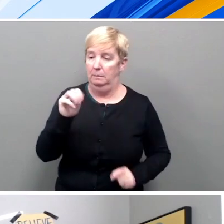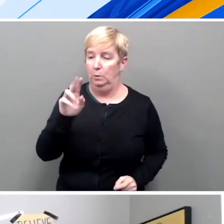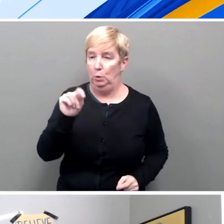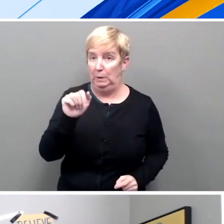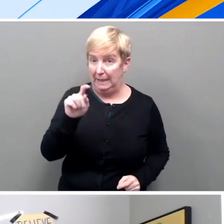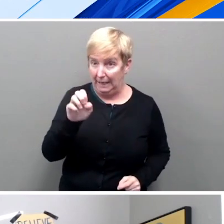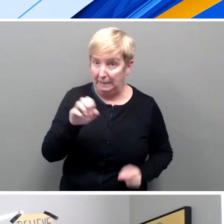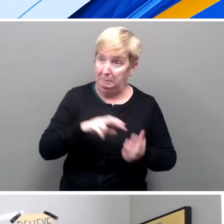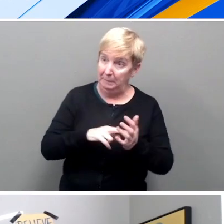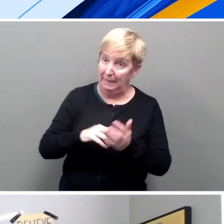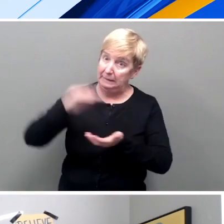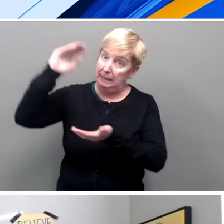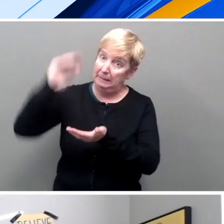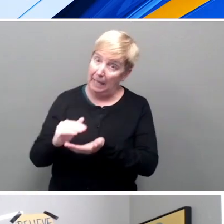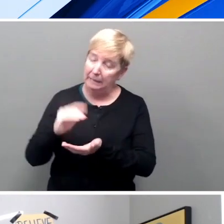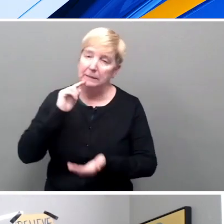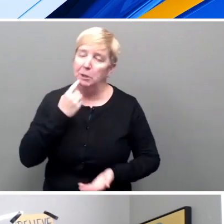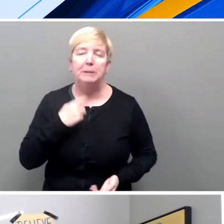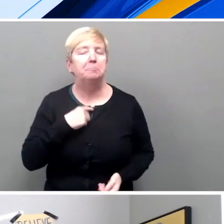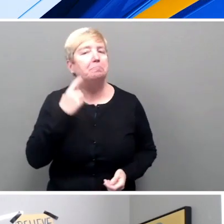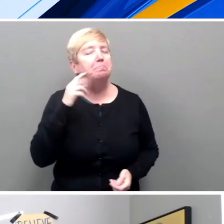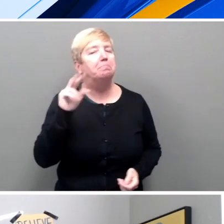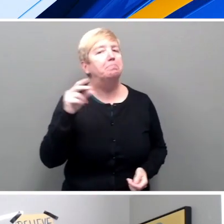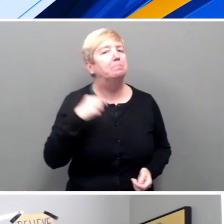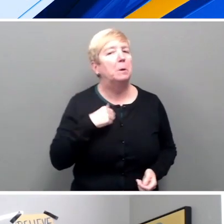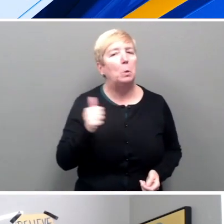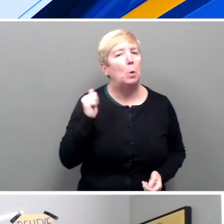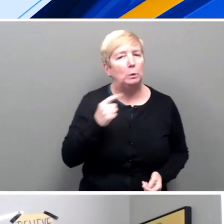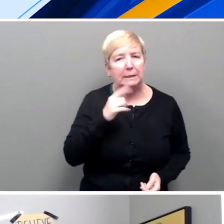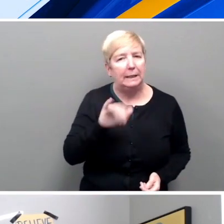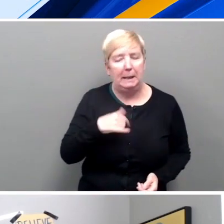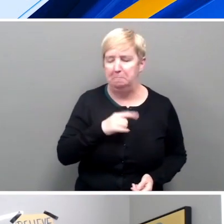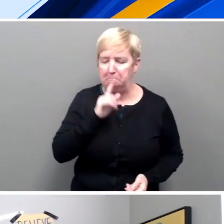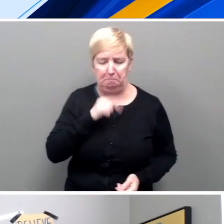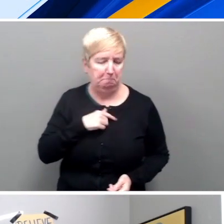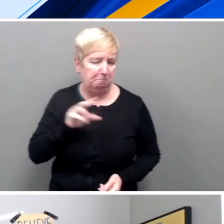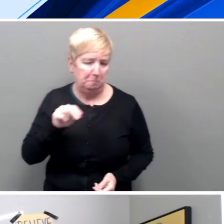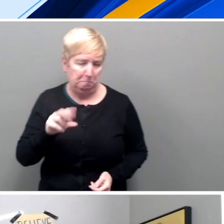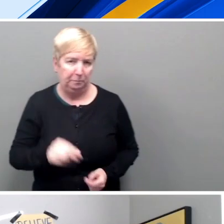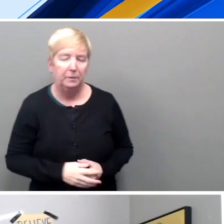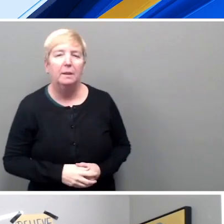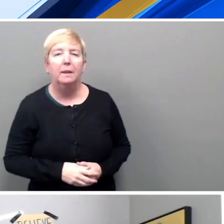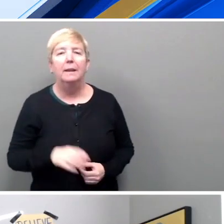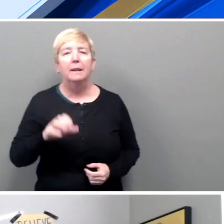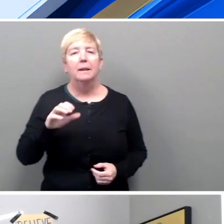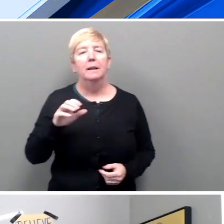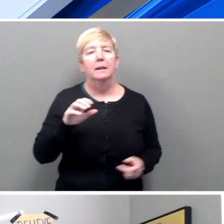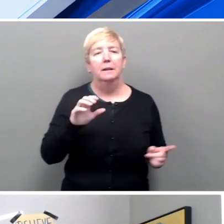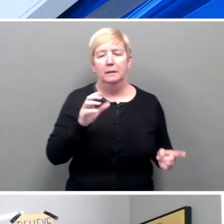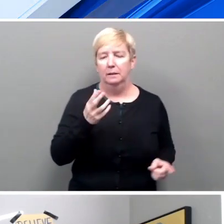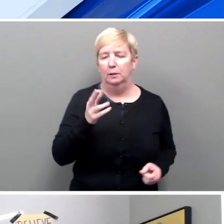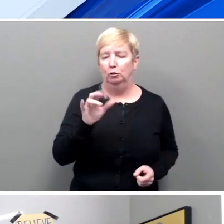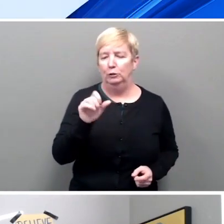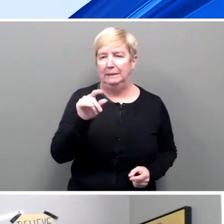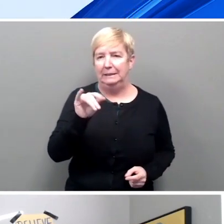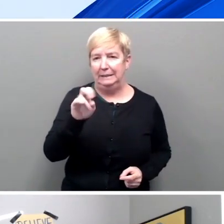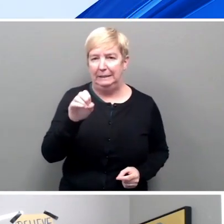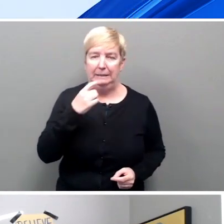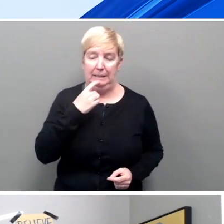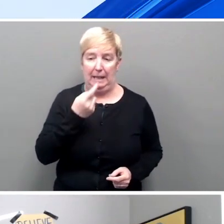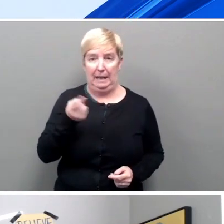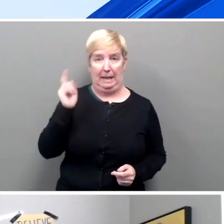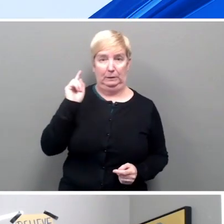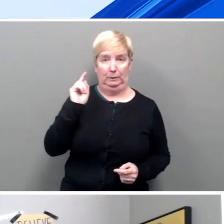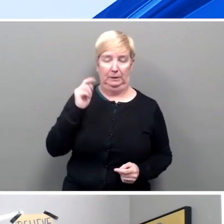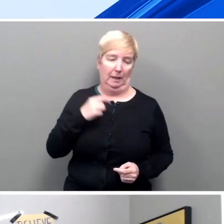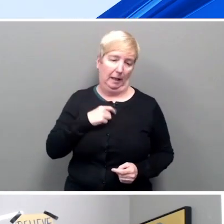milder. And as I think Christine mentioned last week, or maybe we said it this week too, that, a lot of the places we're reading